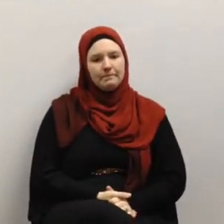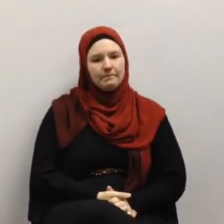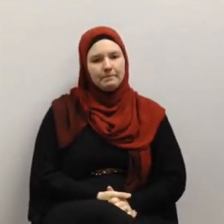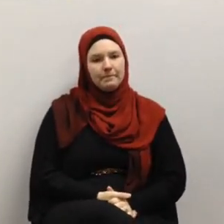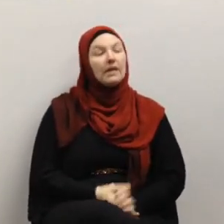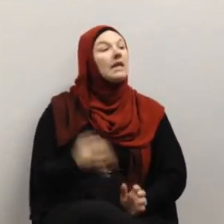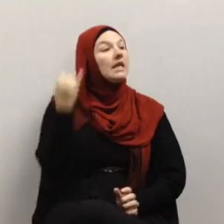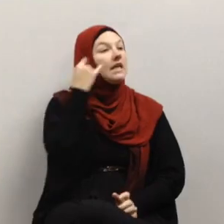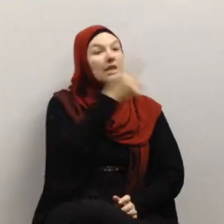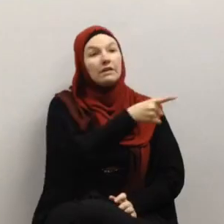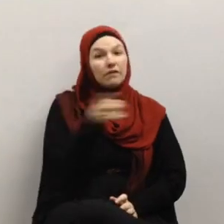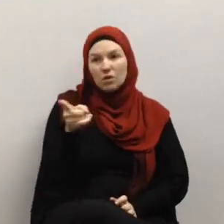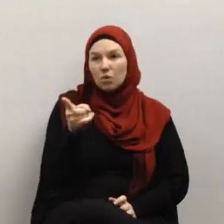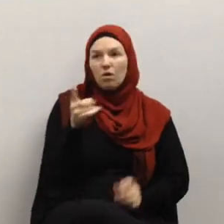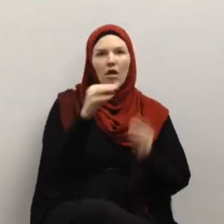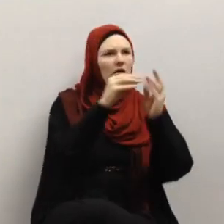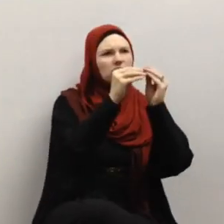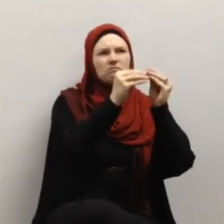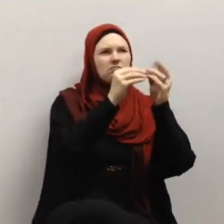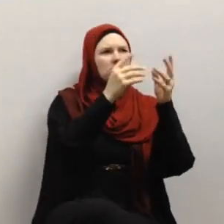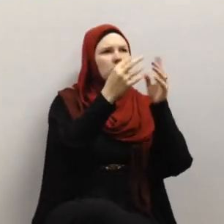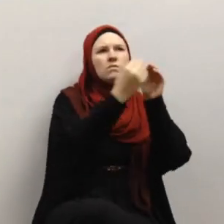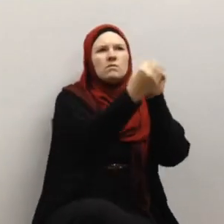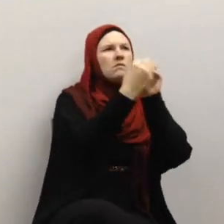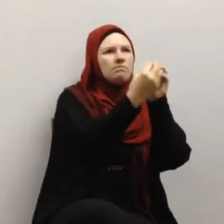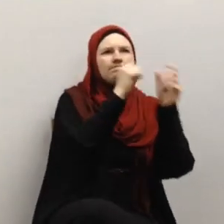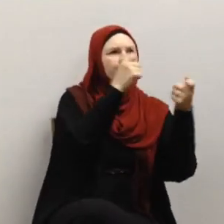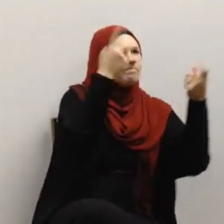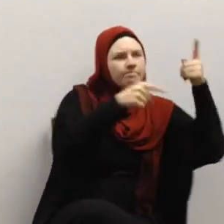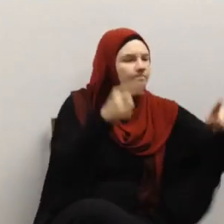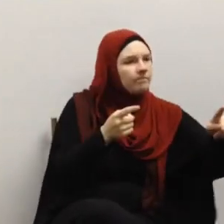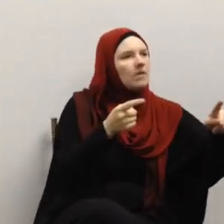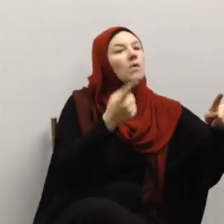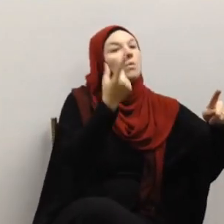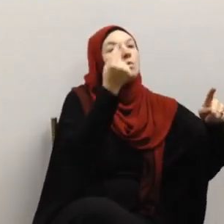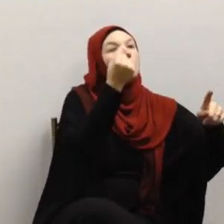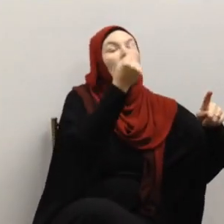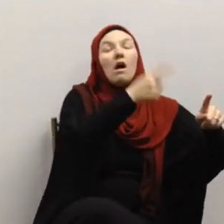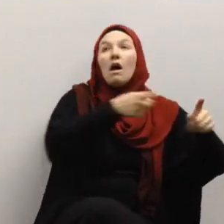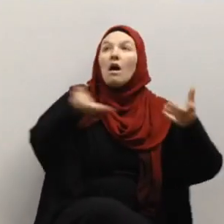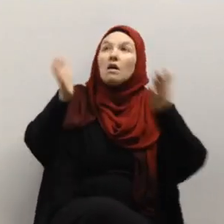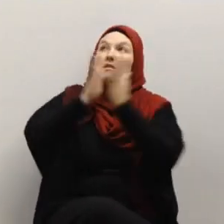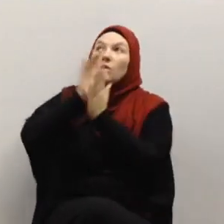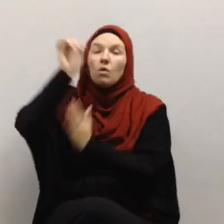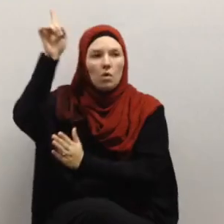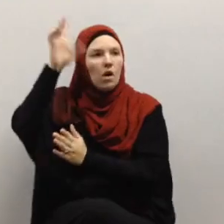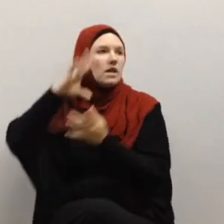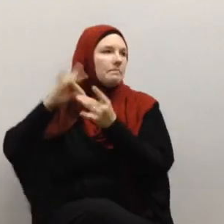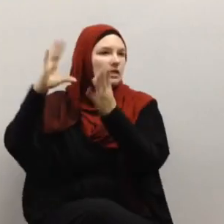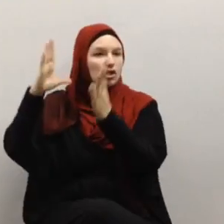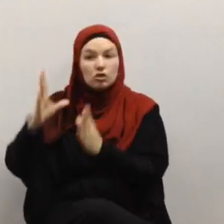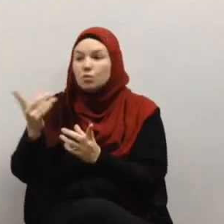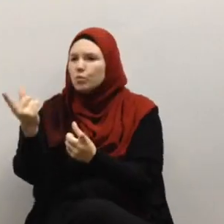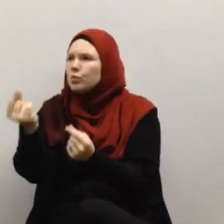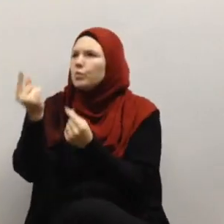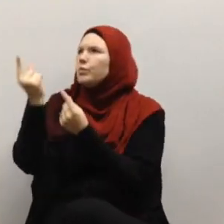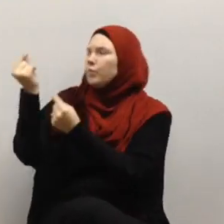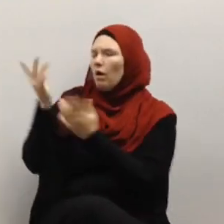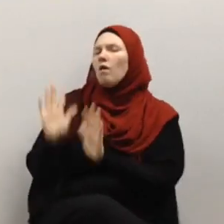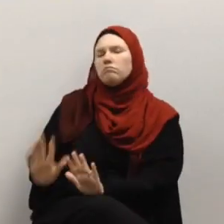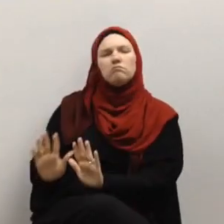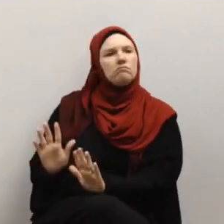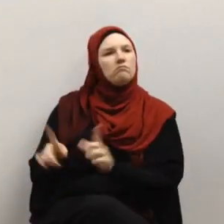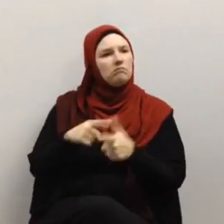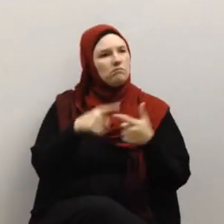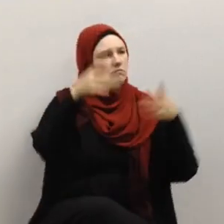you dispute any matter, what do? Refer it to Allah and to His Messenger. This is the way it should be.